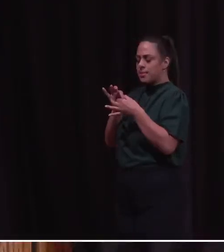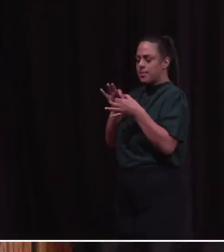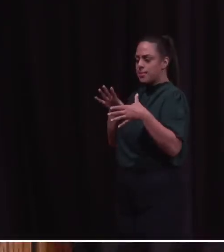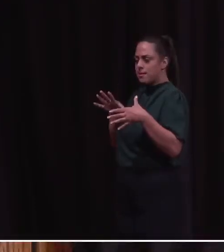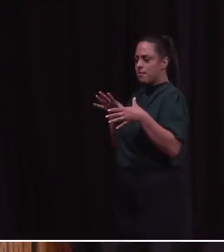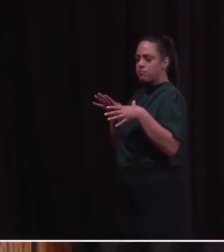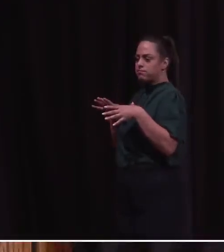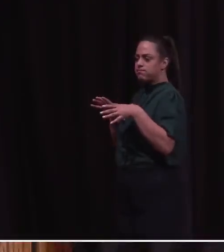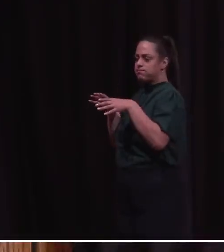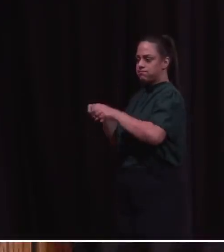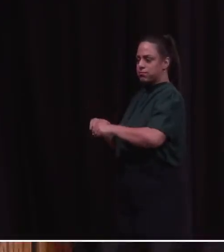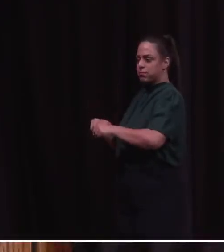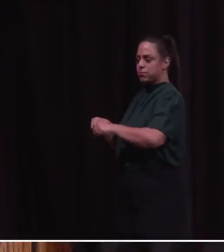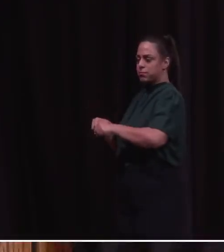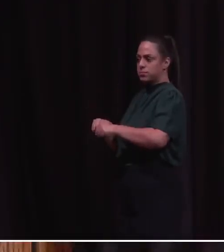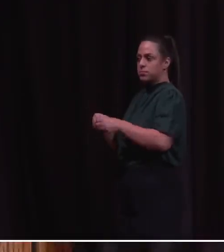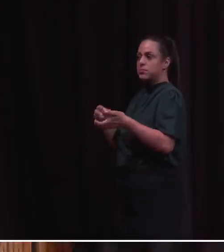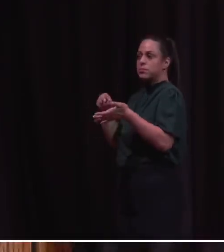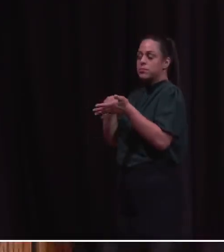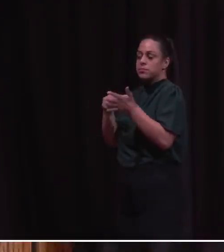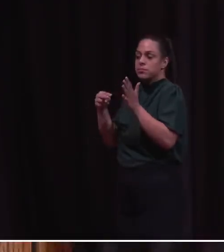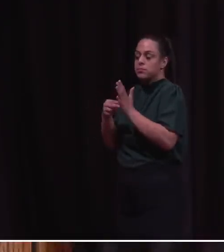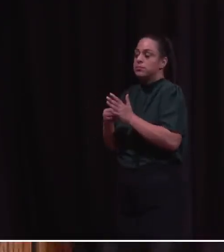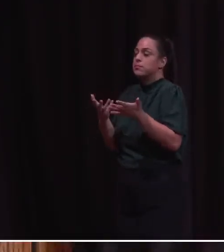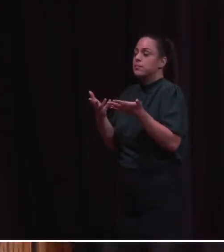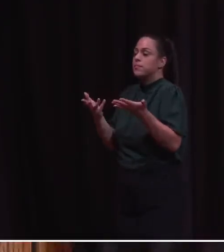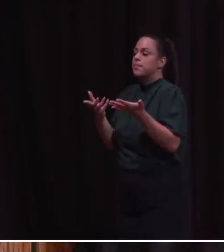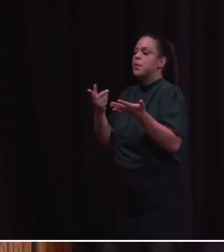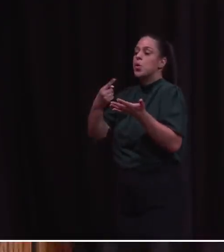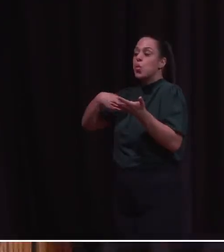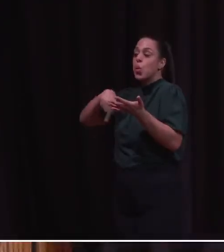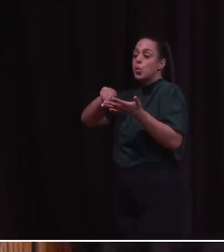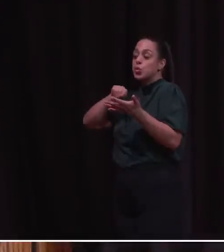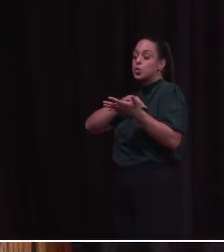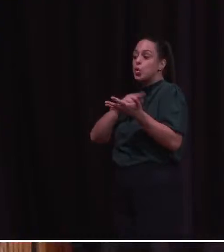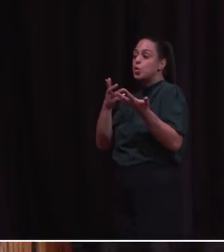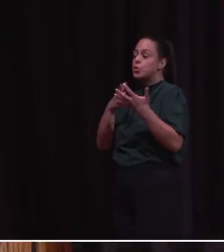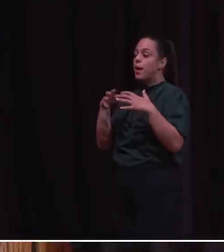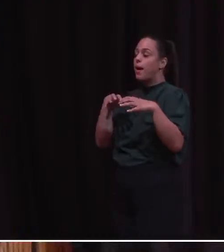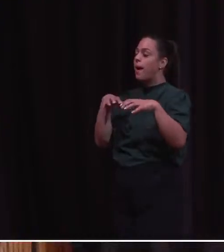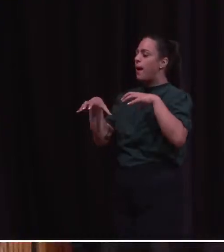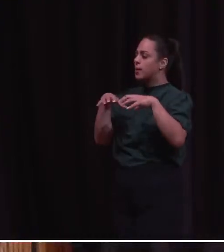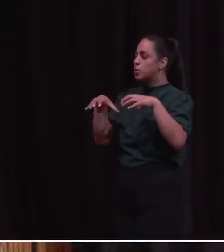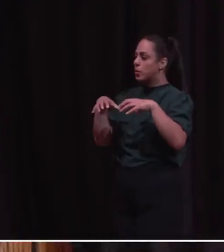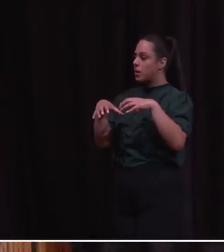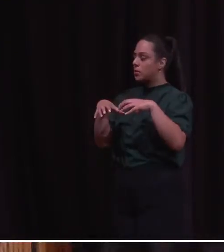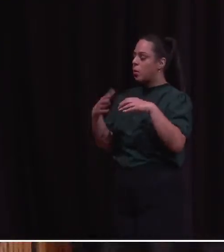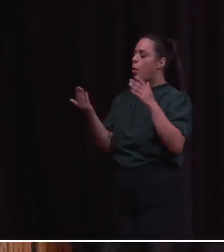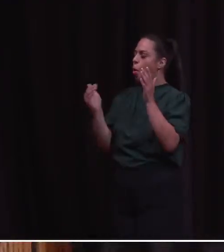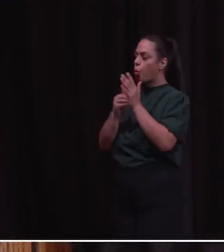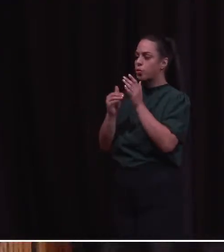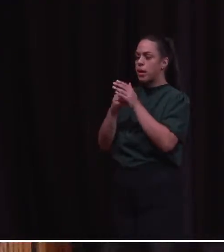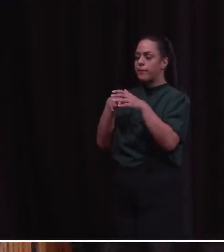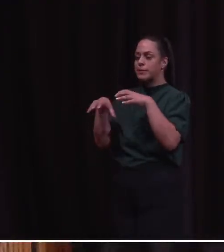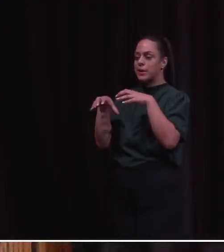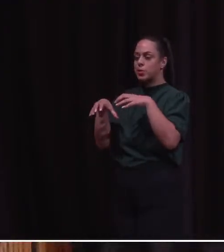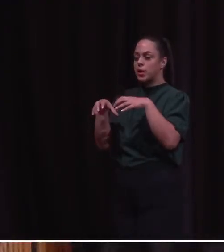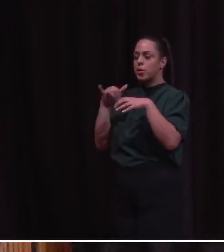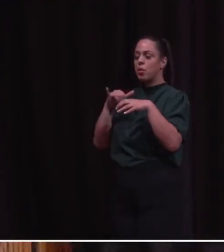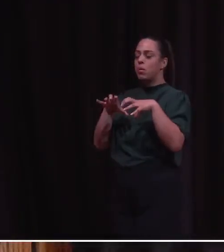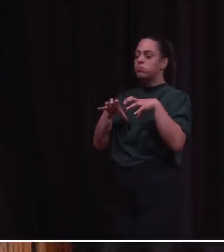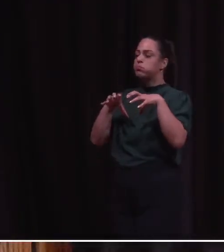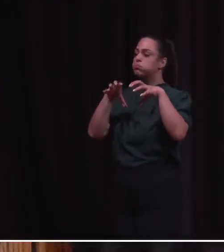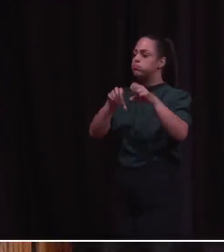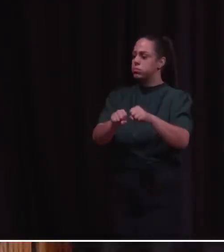us is that we are reacting. We're reacting to the colonizer. And I feel that